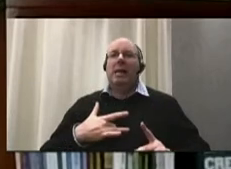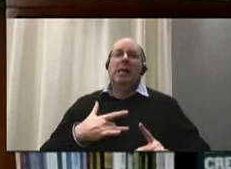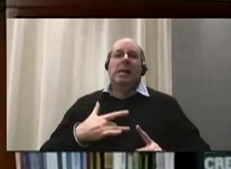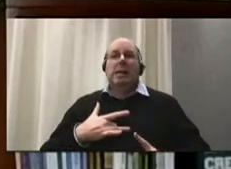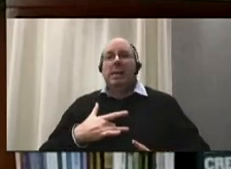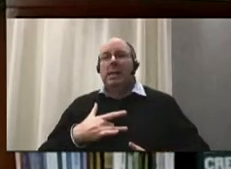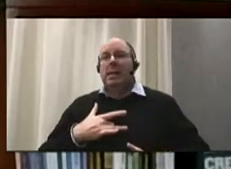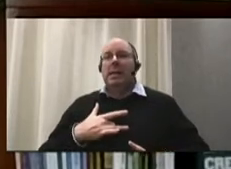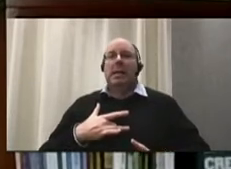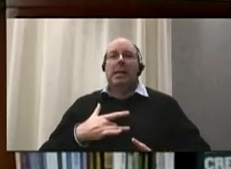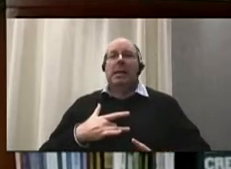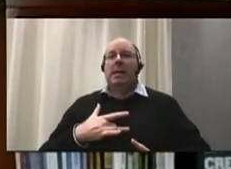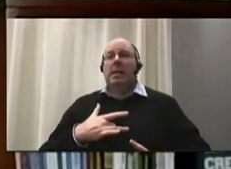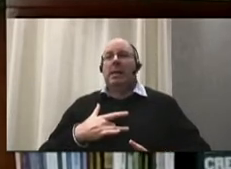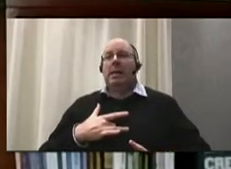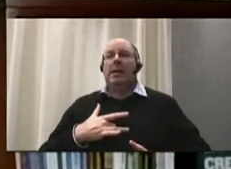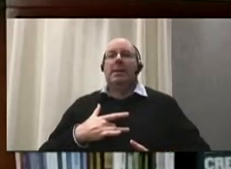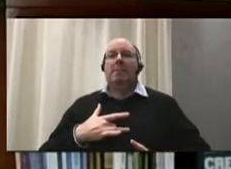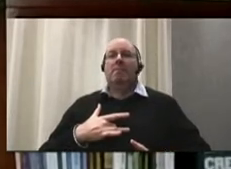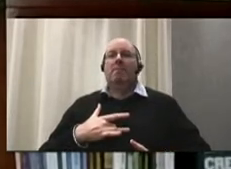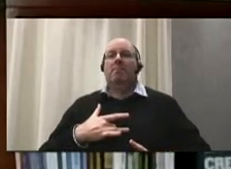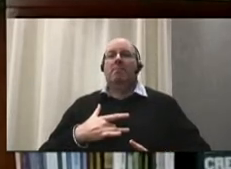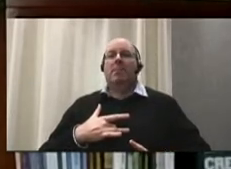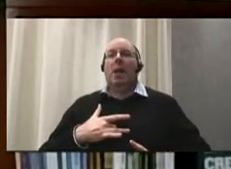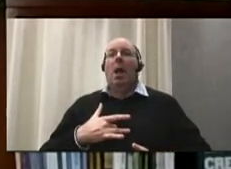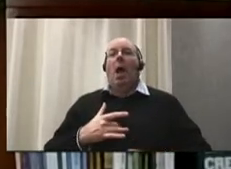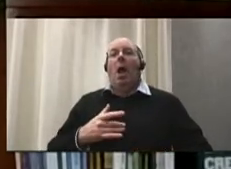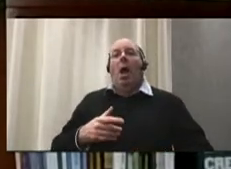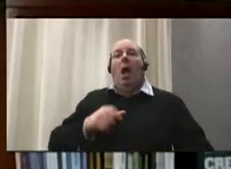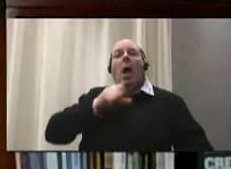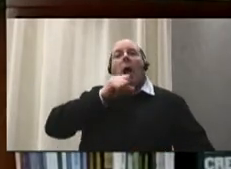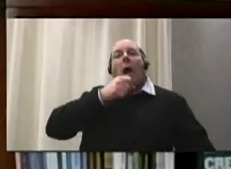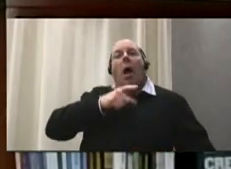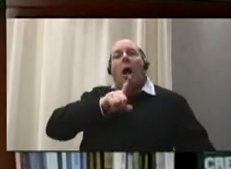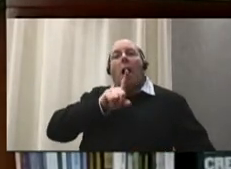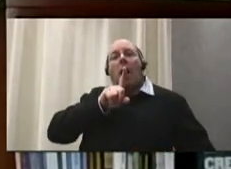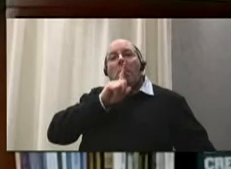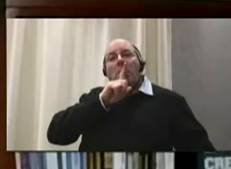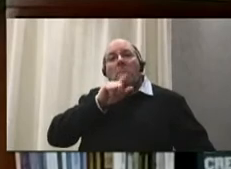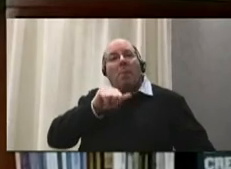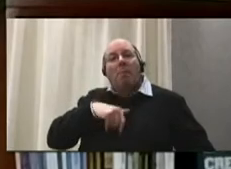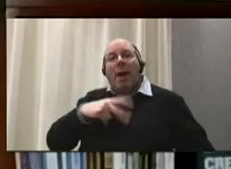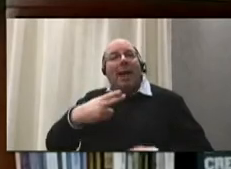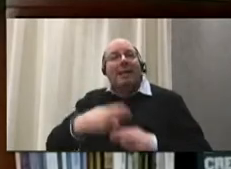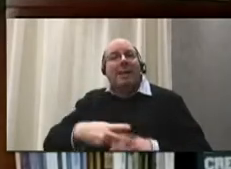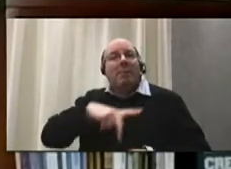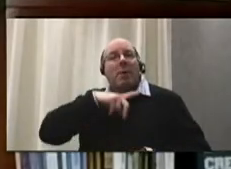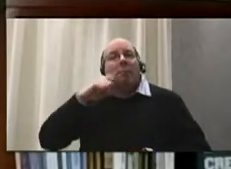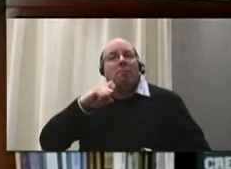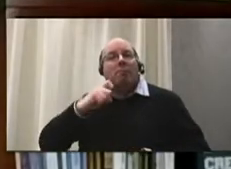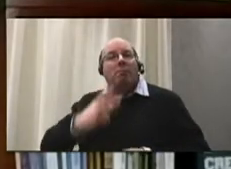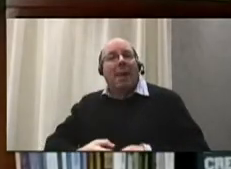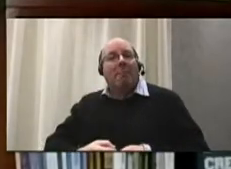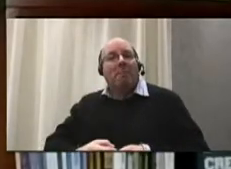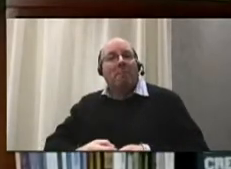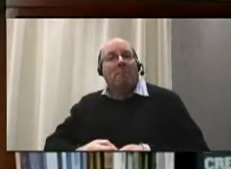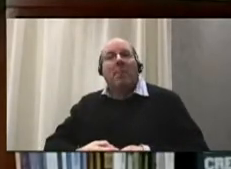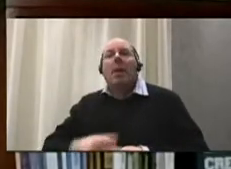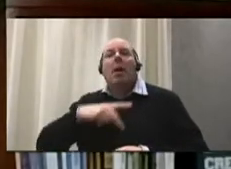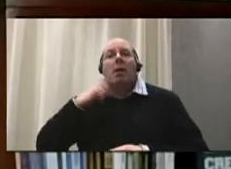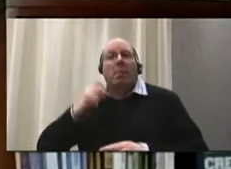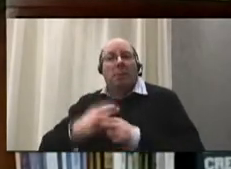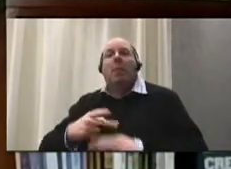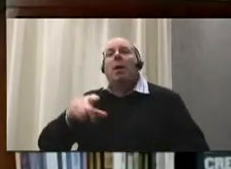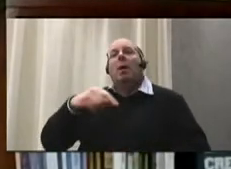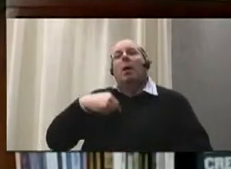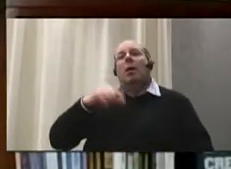information where it doesn't come back on them as a personal reflection. So maybe some sort of a hotline in which they can call in and share information, and then we can,